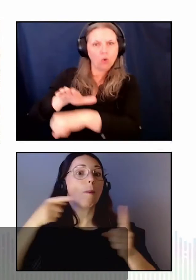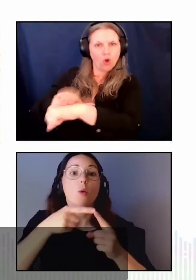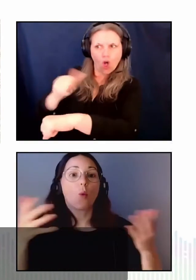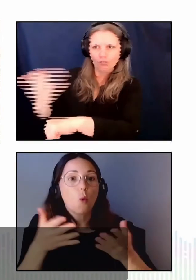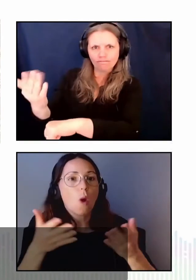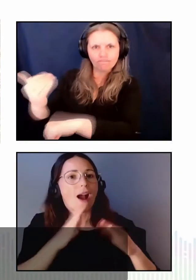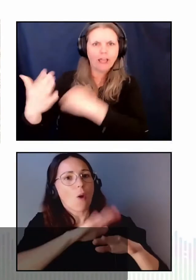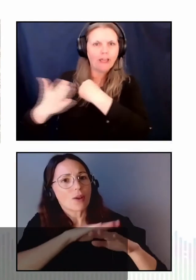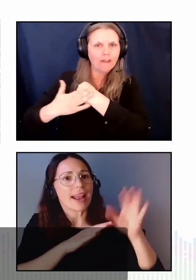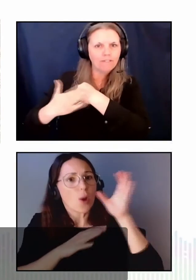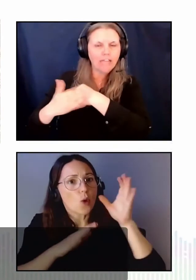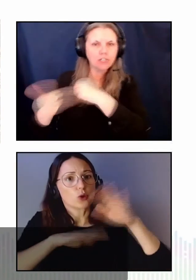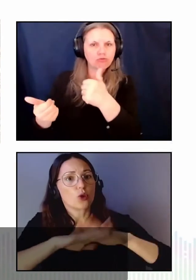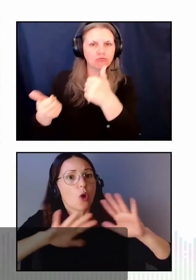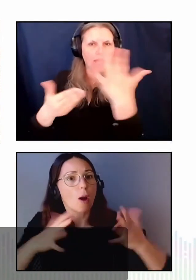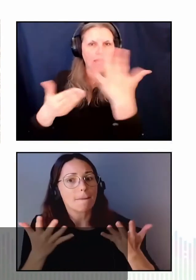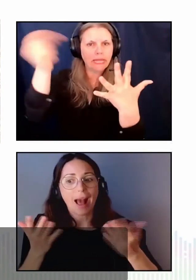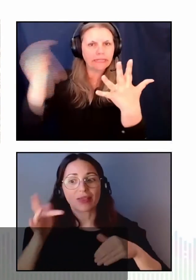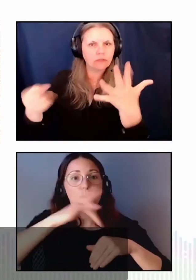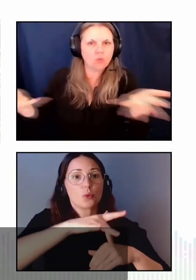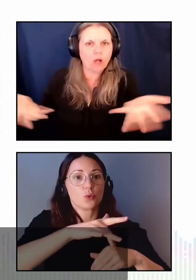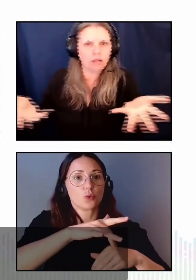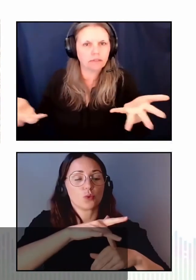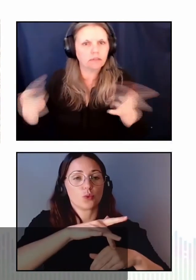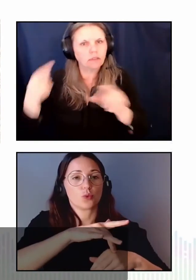achieving Canada's